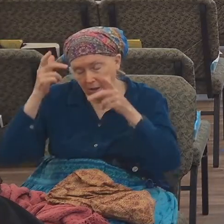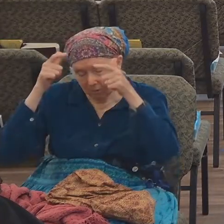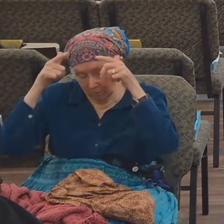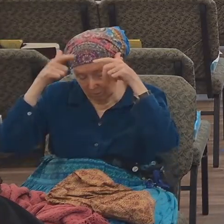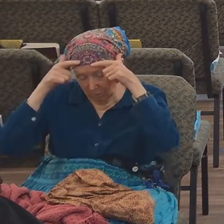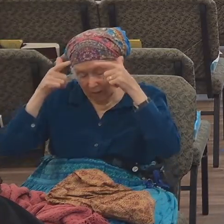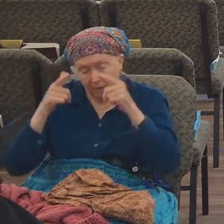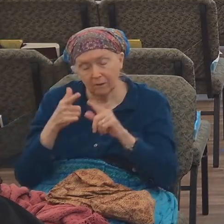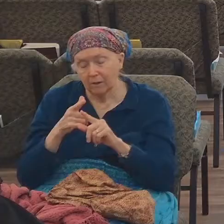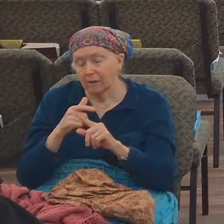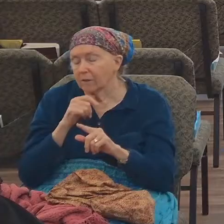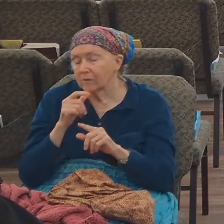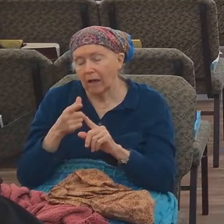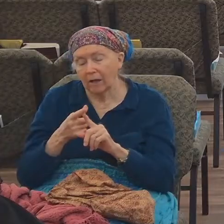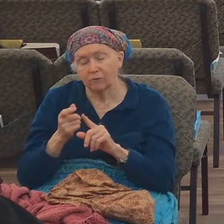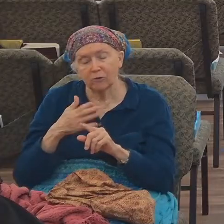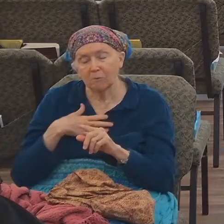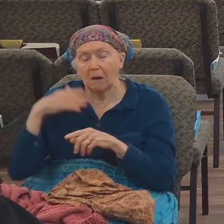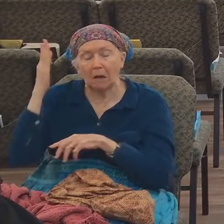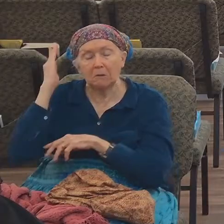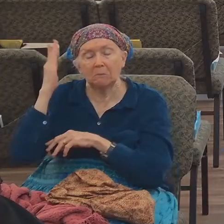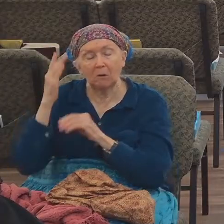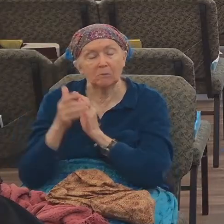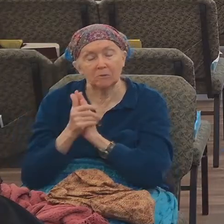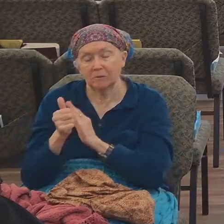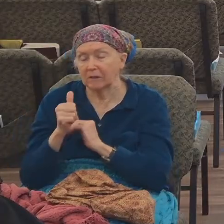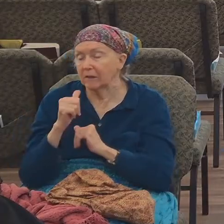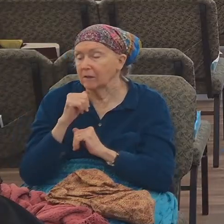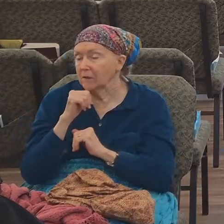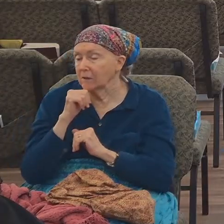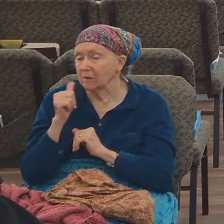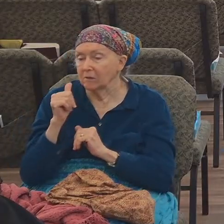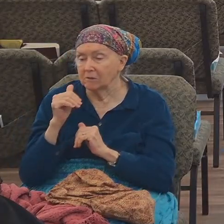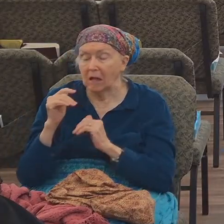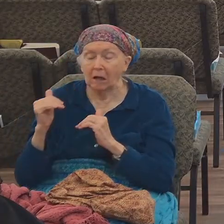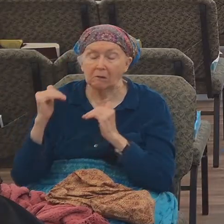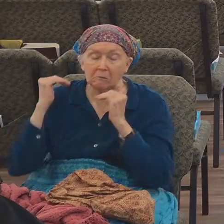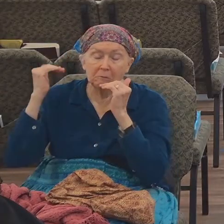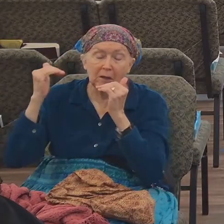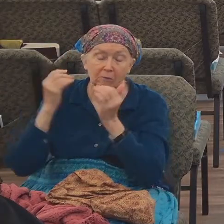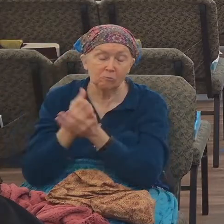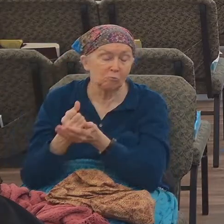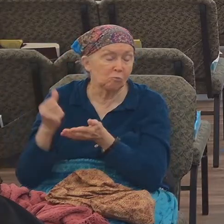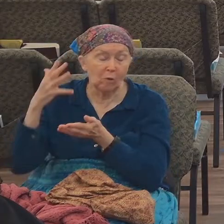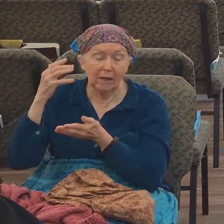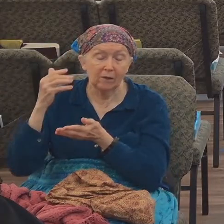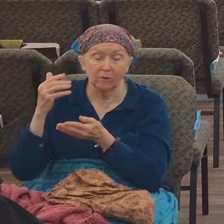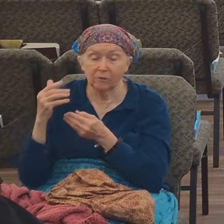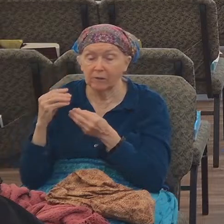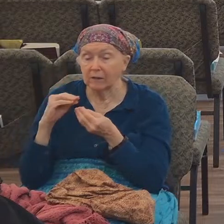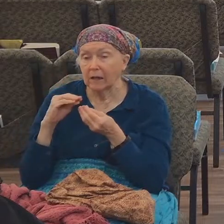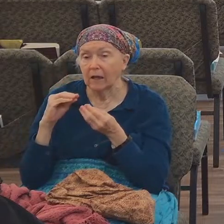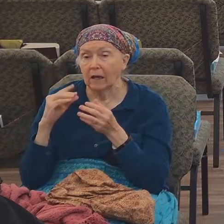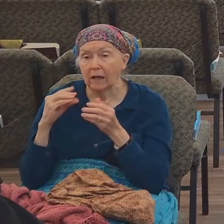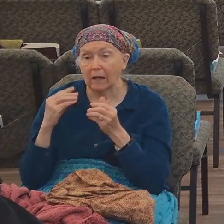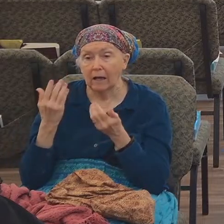skill, okay? It's not status. It's not numbers. It's not wealth, okay? It's